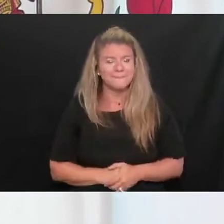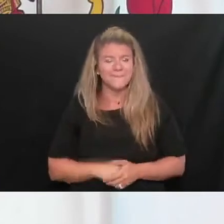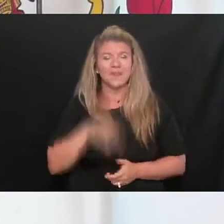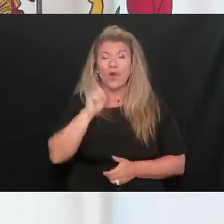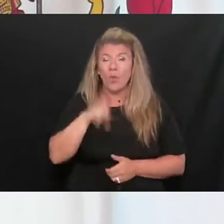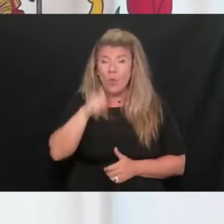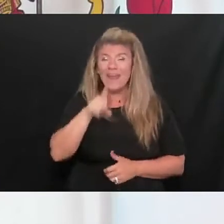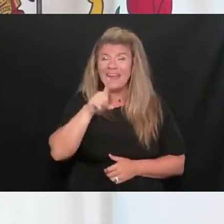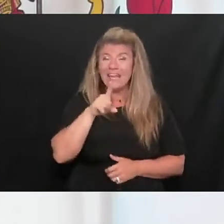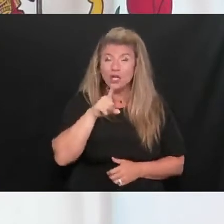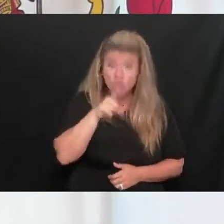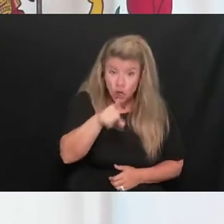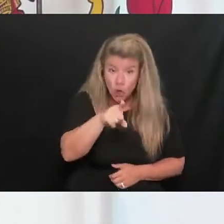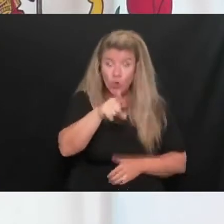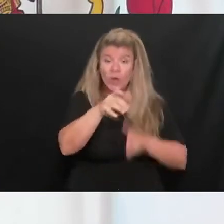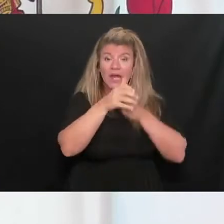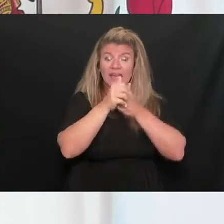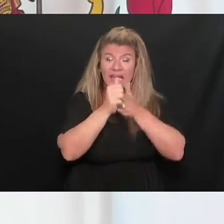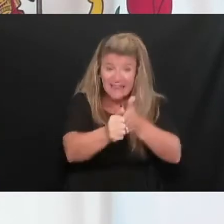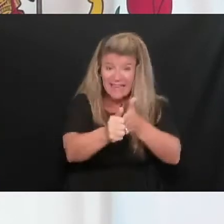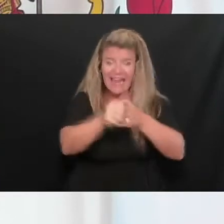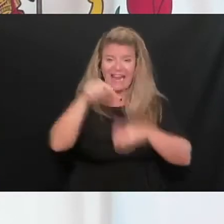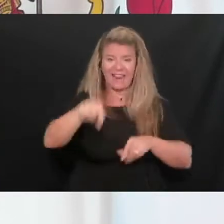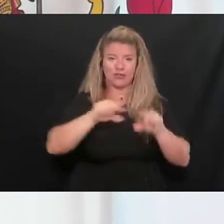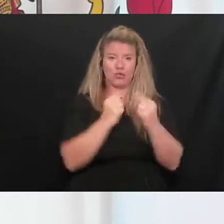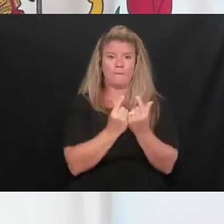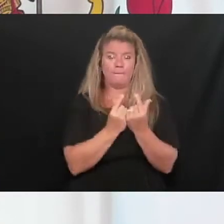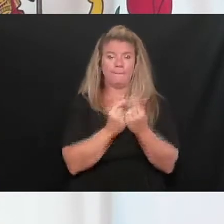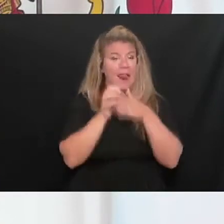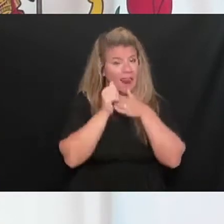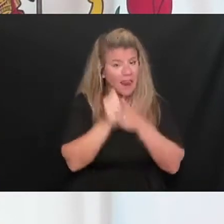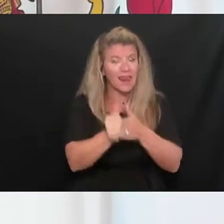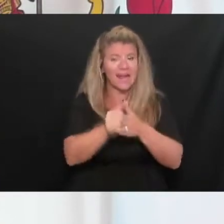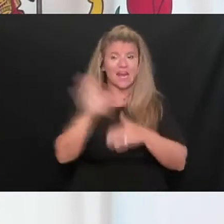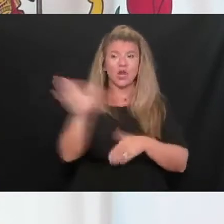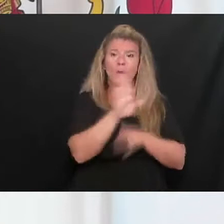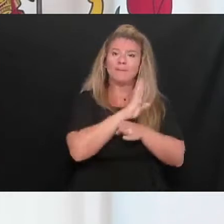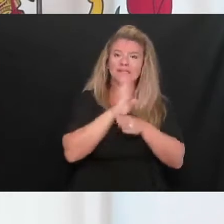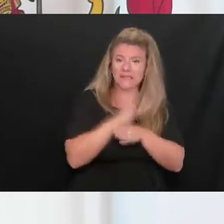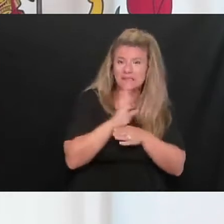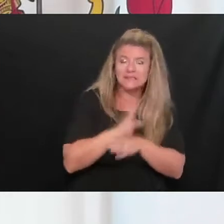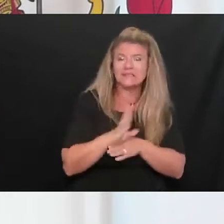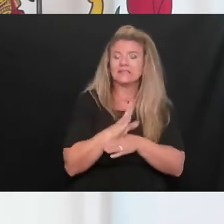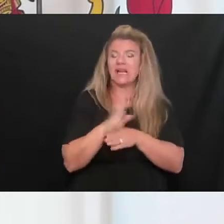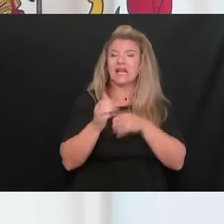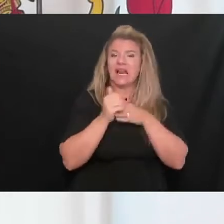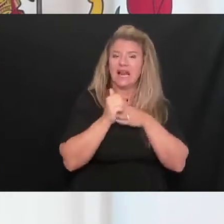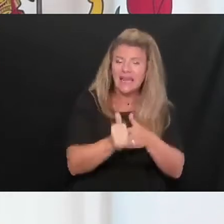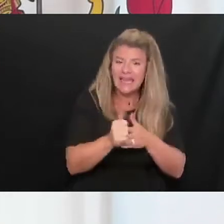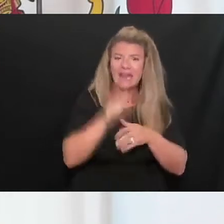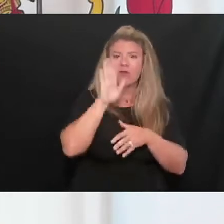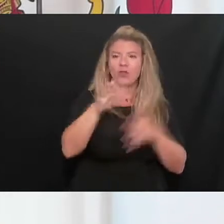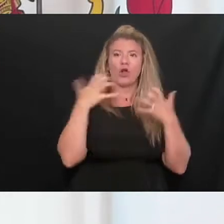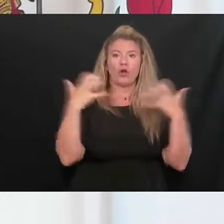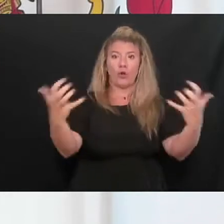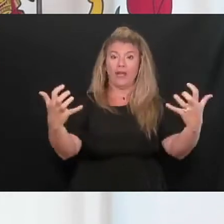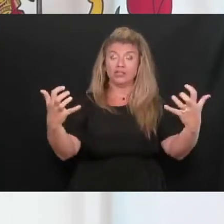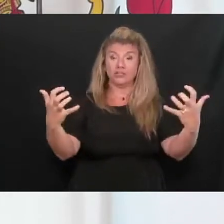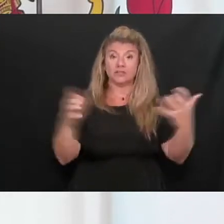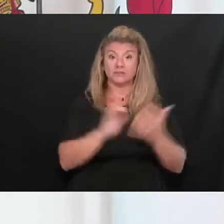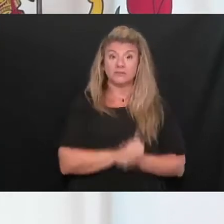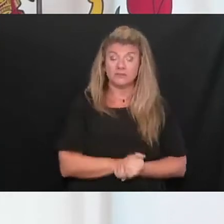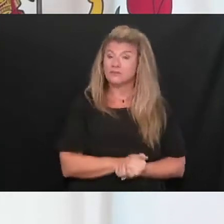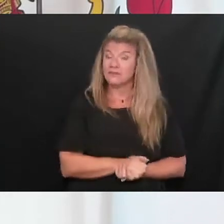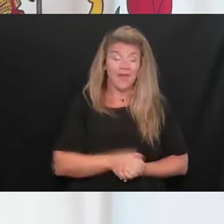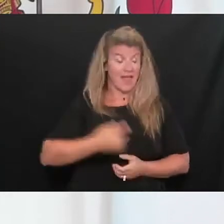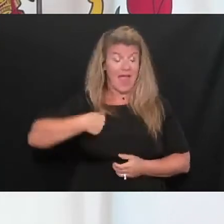you to lead the charge. Lead the charge with your business and lead the charge with your congregation and